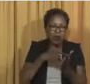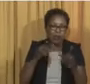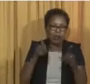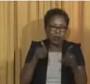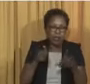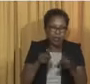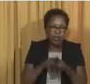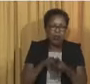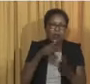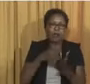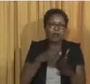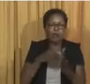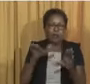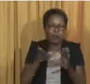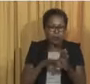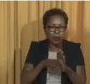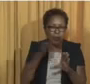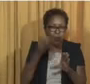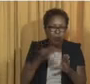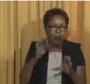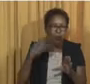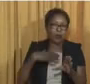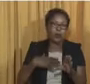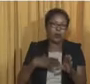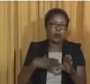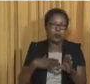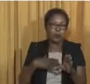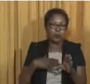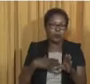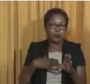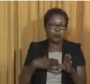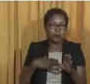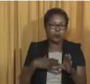participation of the people,